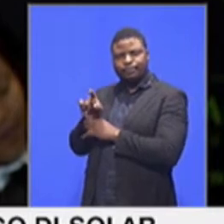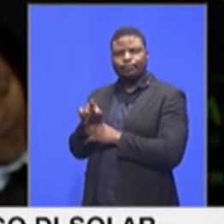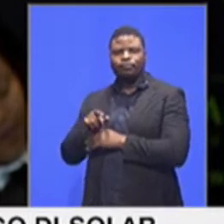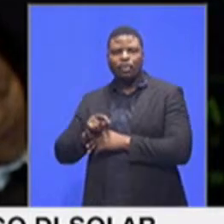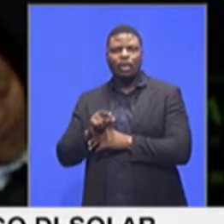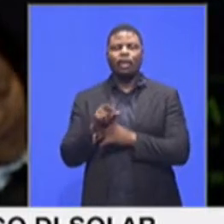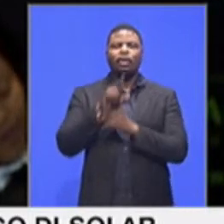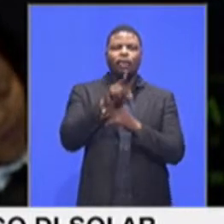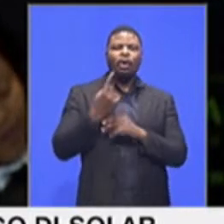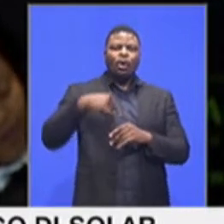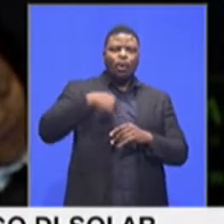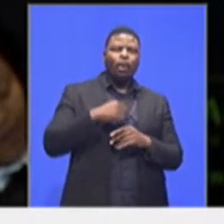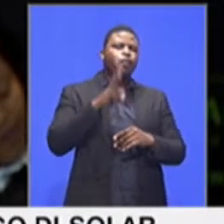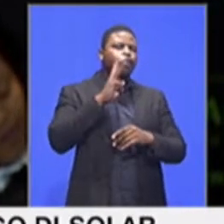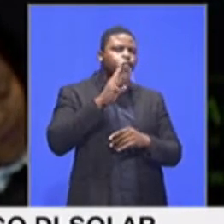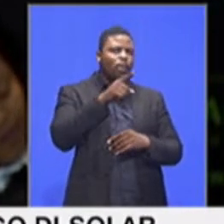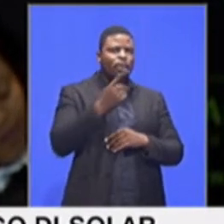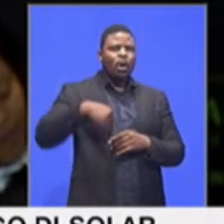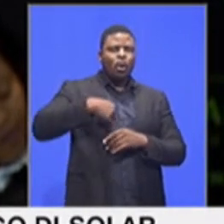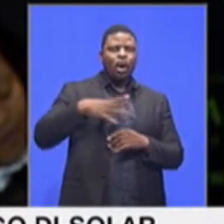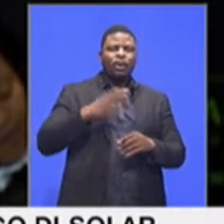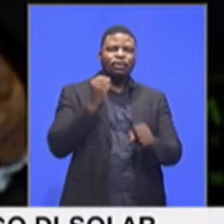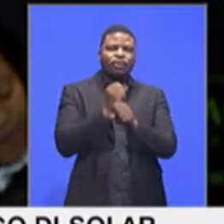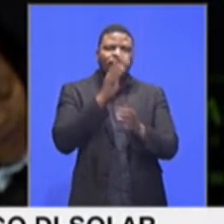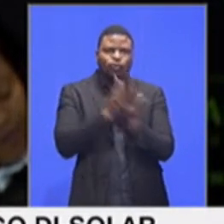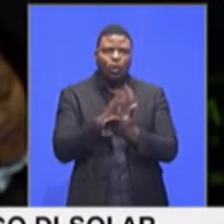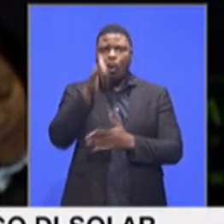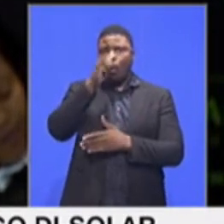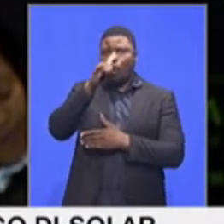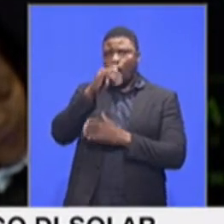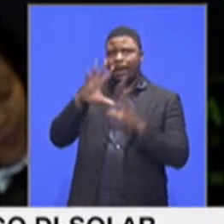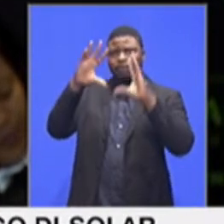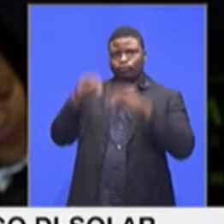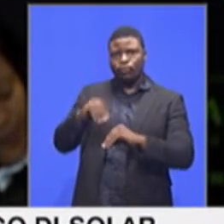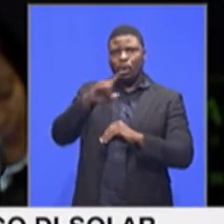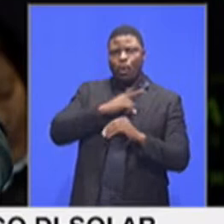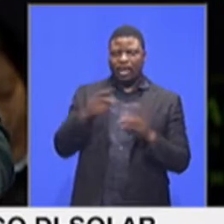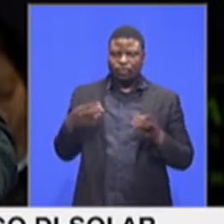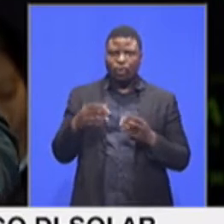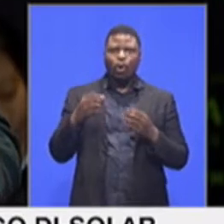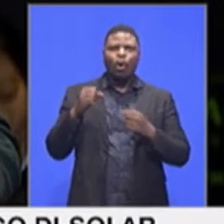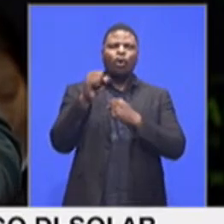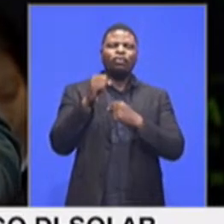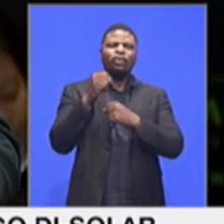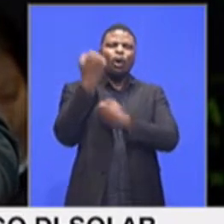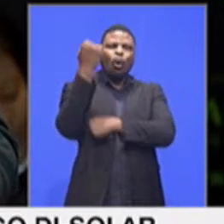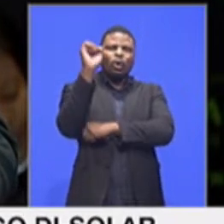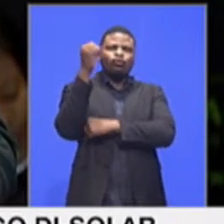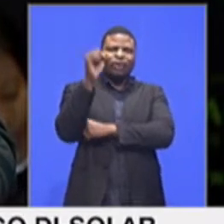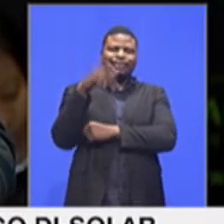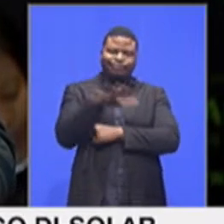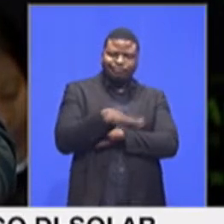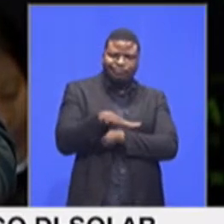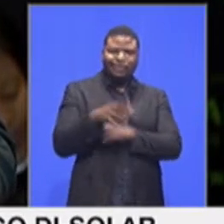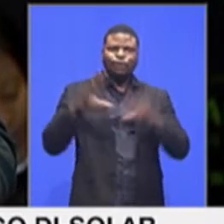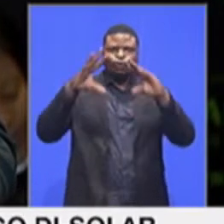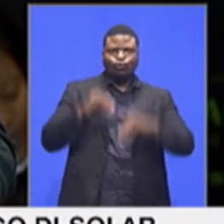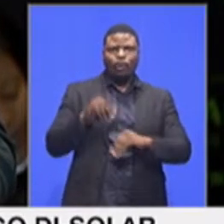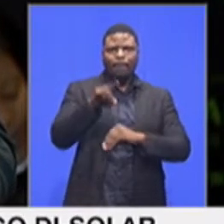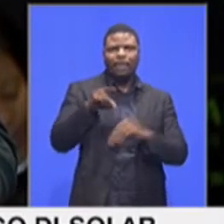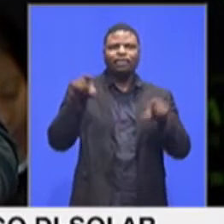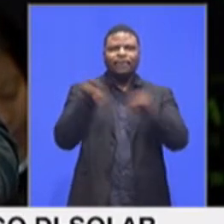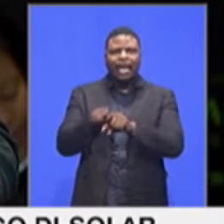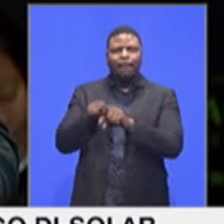we need to crack down on criminality in the construction sector. The extortion and intimidation of lawfully